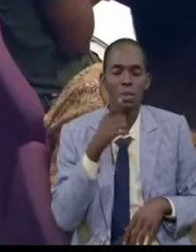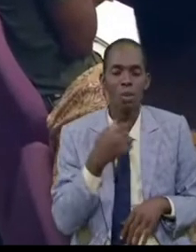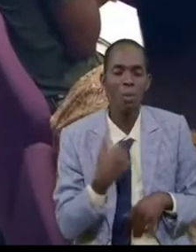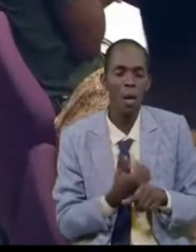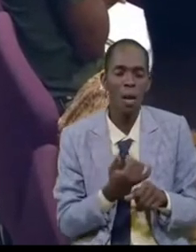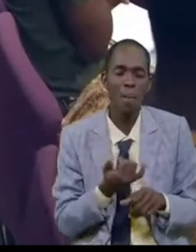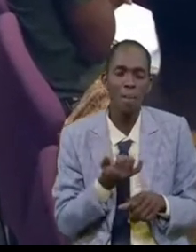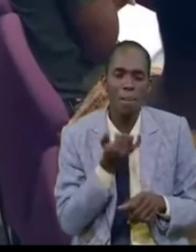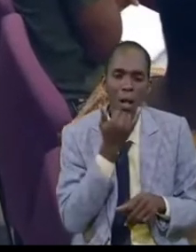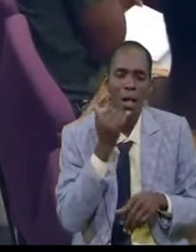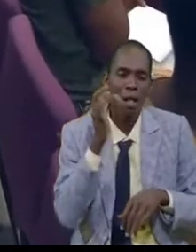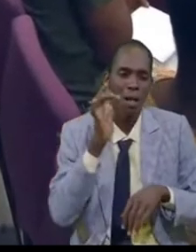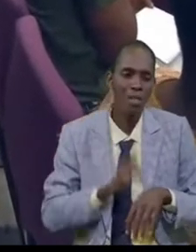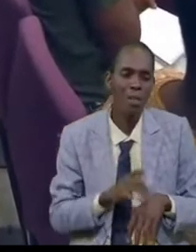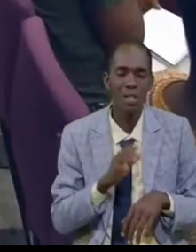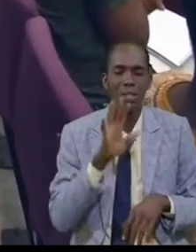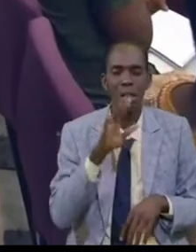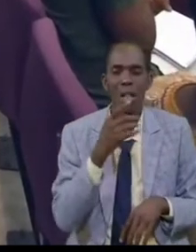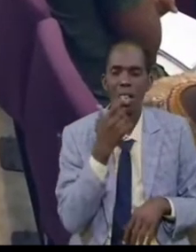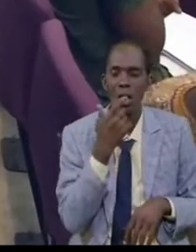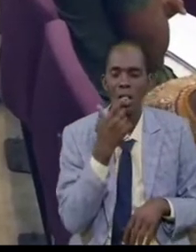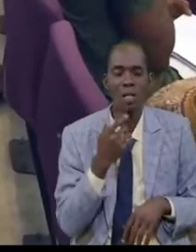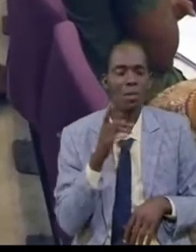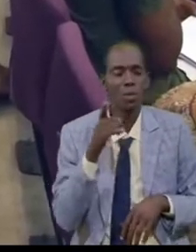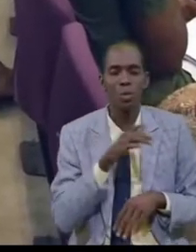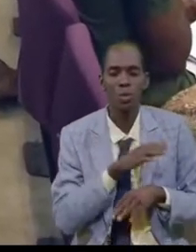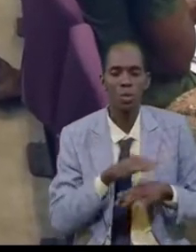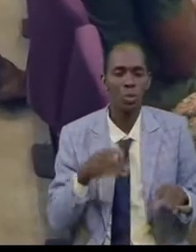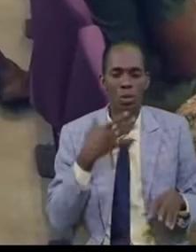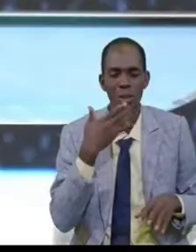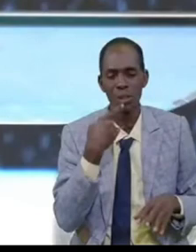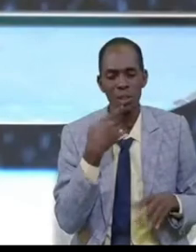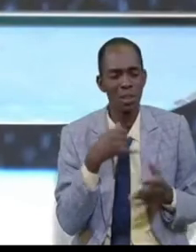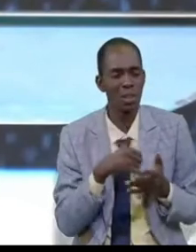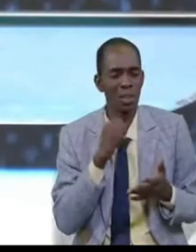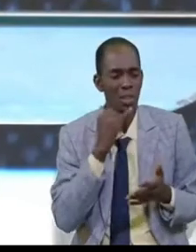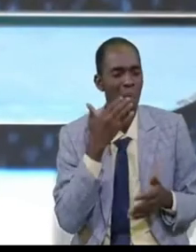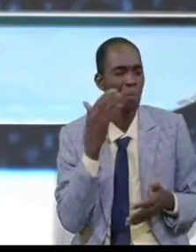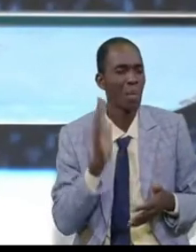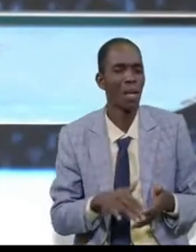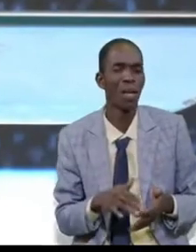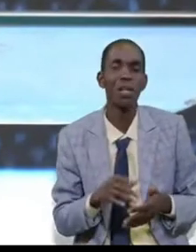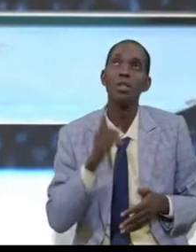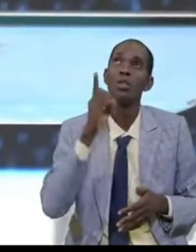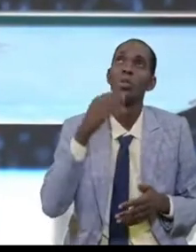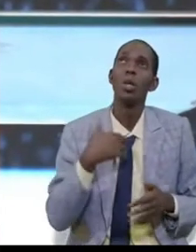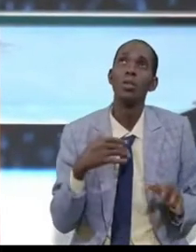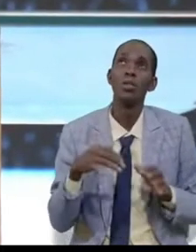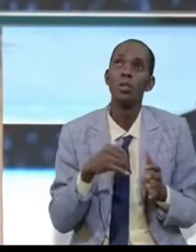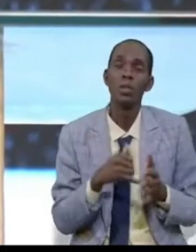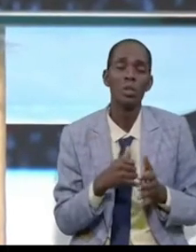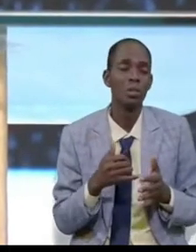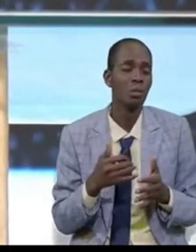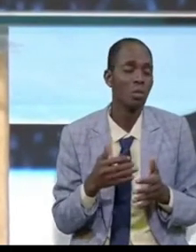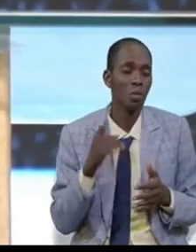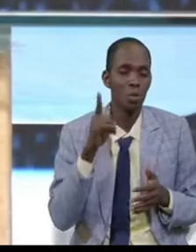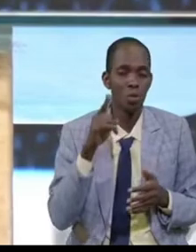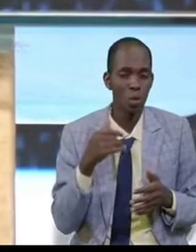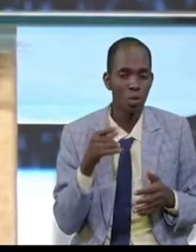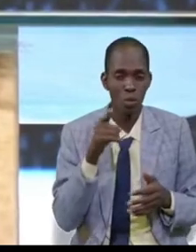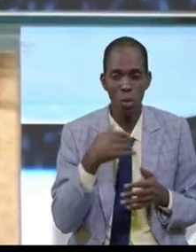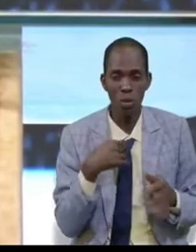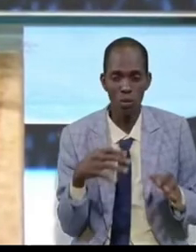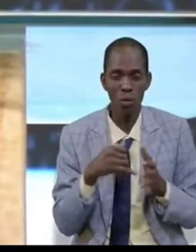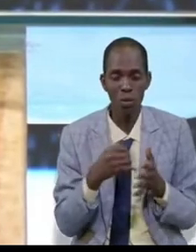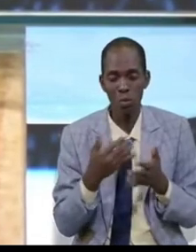you bite your cheek. You don't say, well, that is bad. You've done it before. I won't tolerate that again. Pull it out